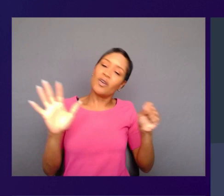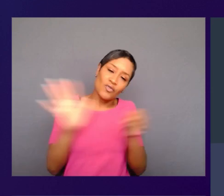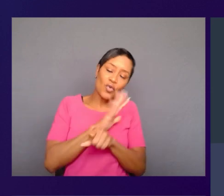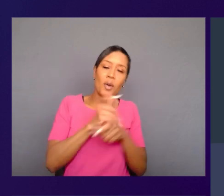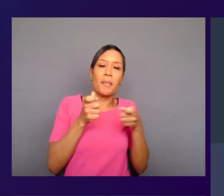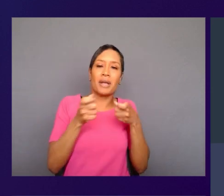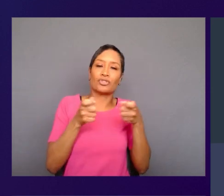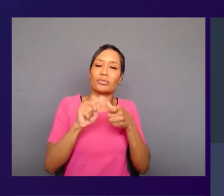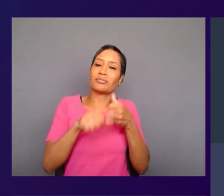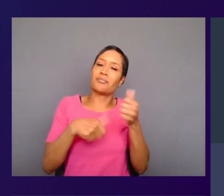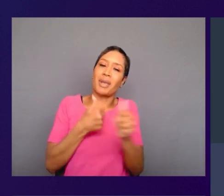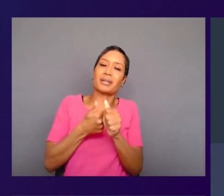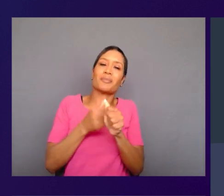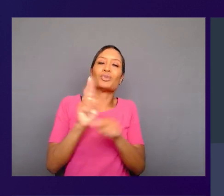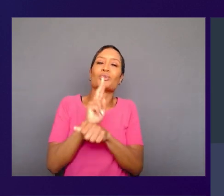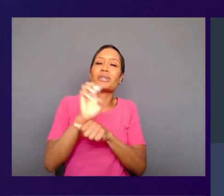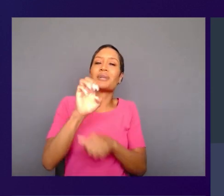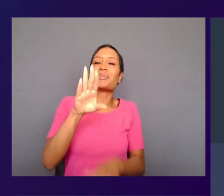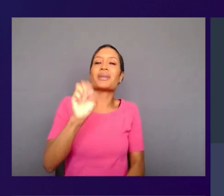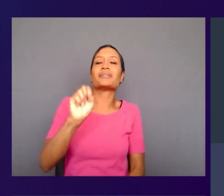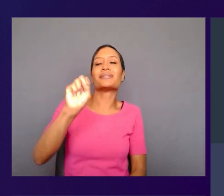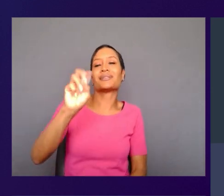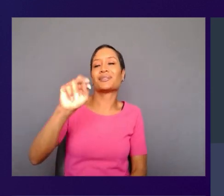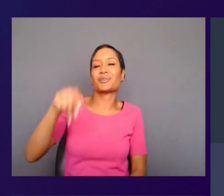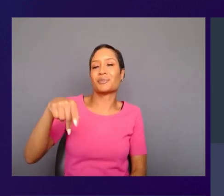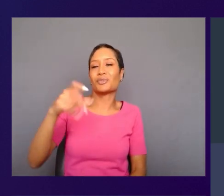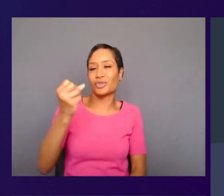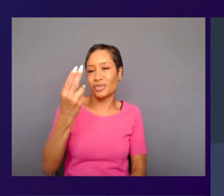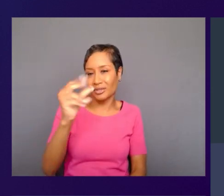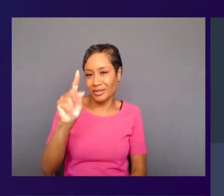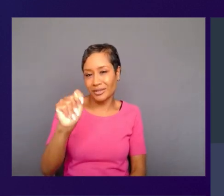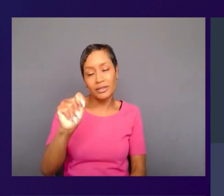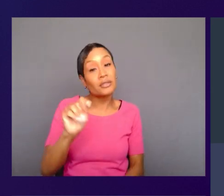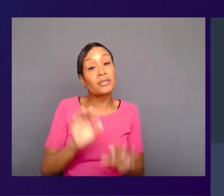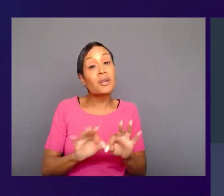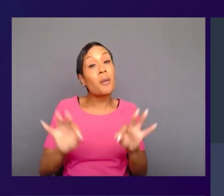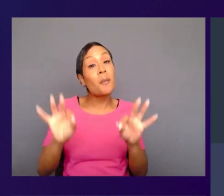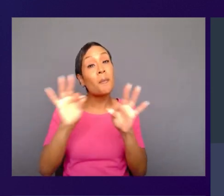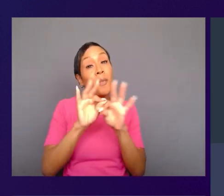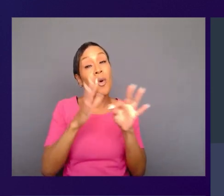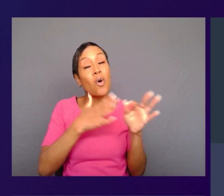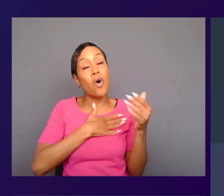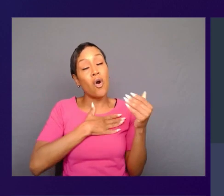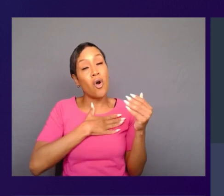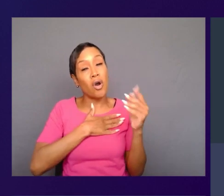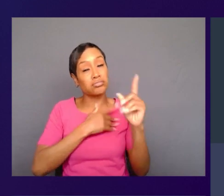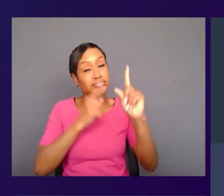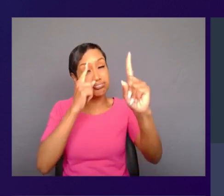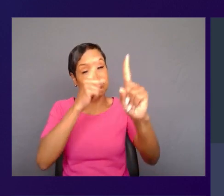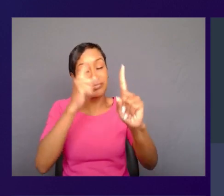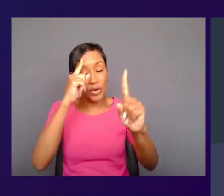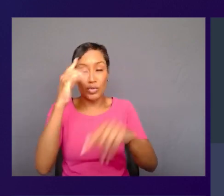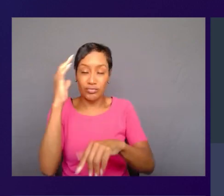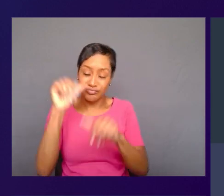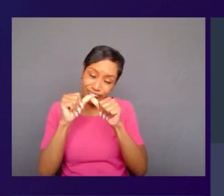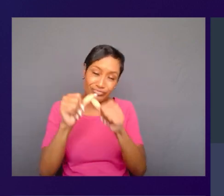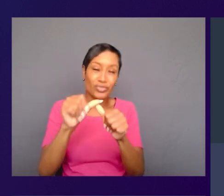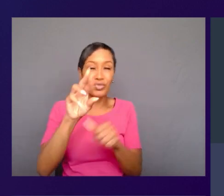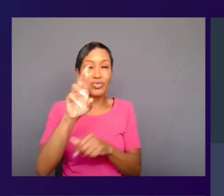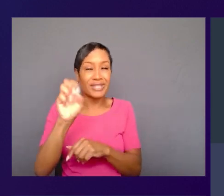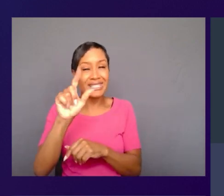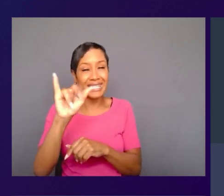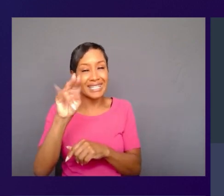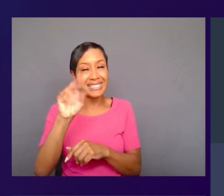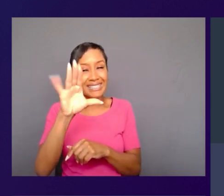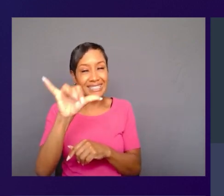with EBS snapshots. It's an important pillar of our resiliency. And so it's going to be a point-in-time